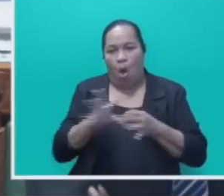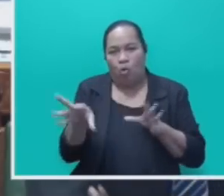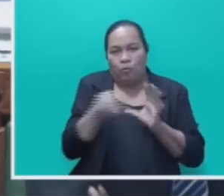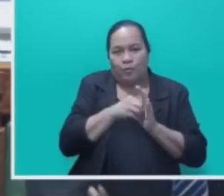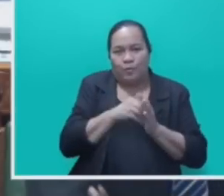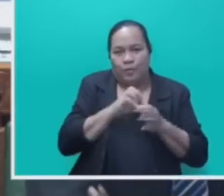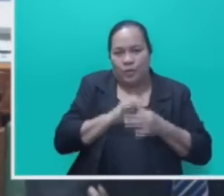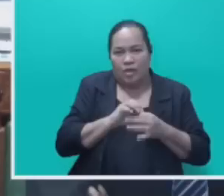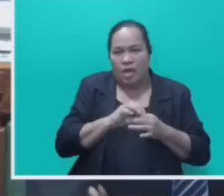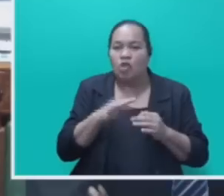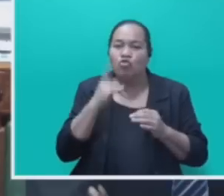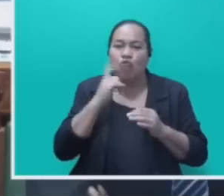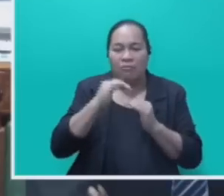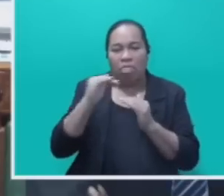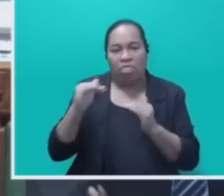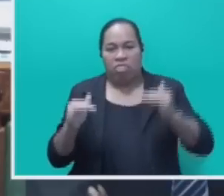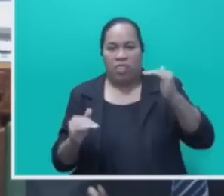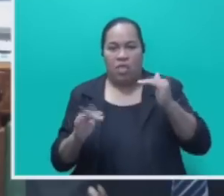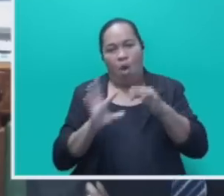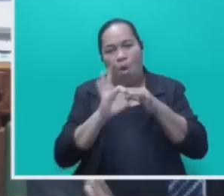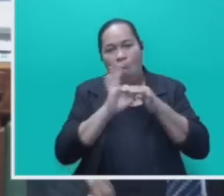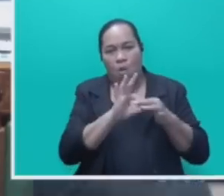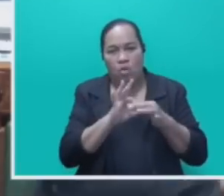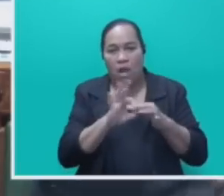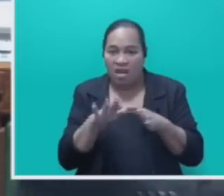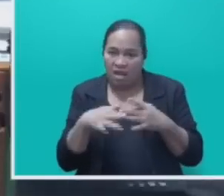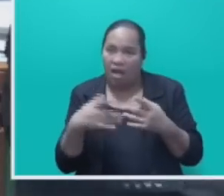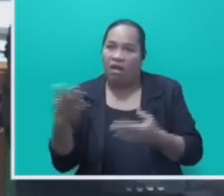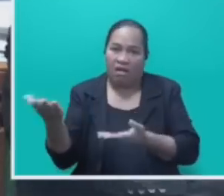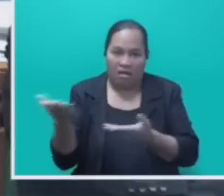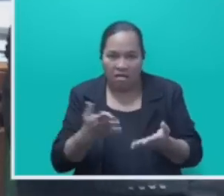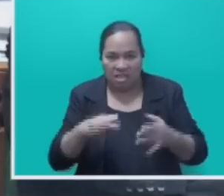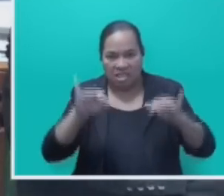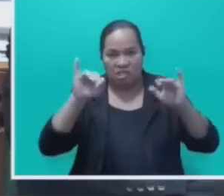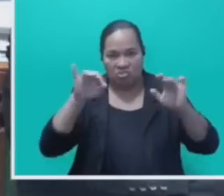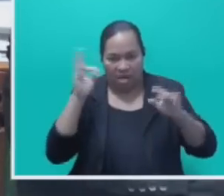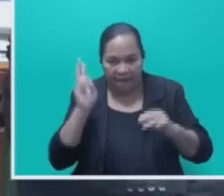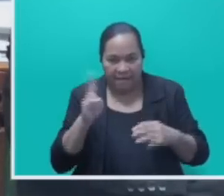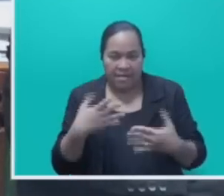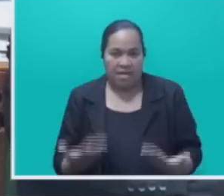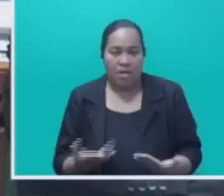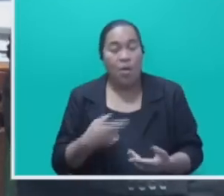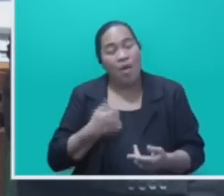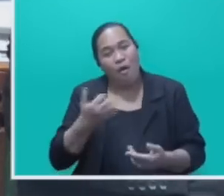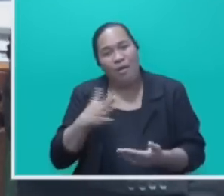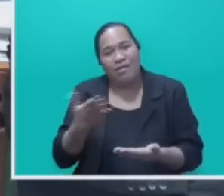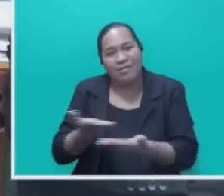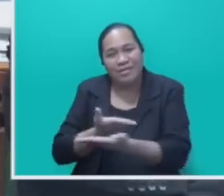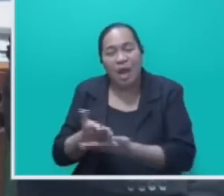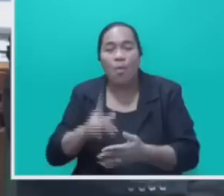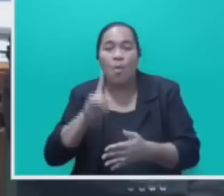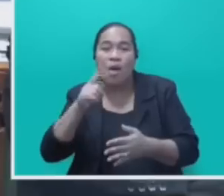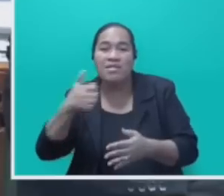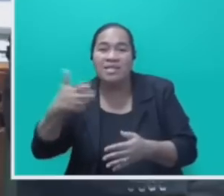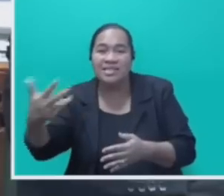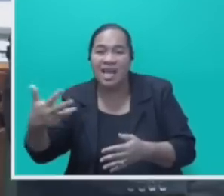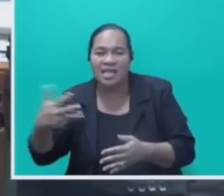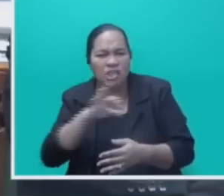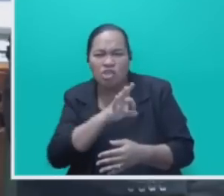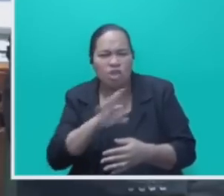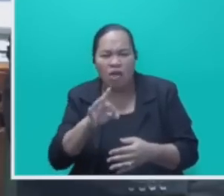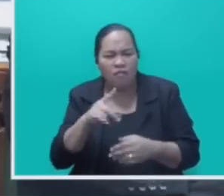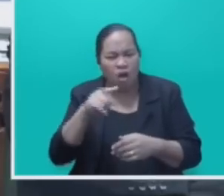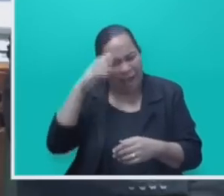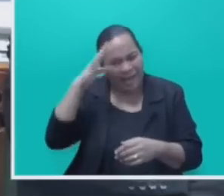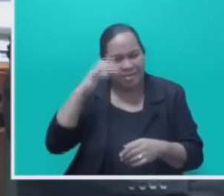advance elitism in Fiji. Let's come back now. We had also discussed how 169 was meant not for the countries like